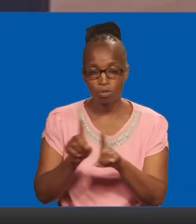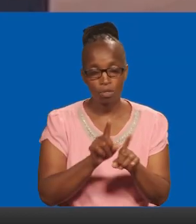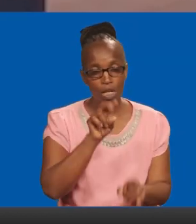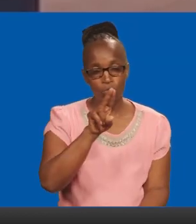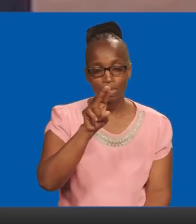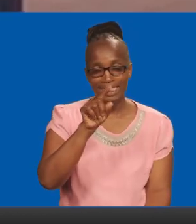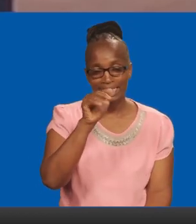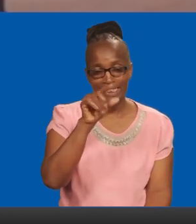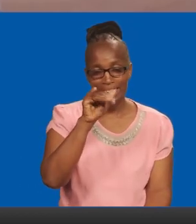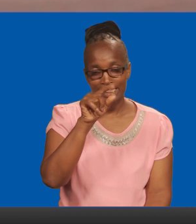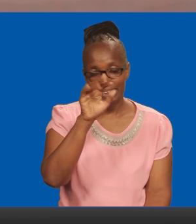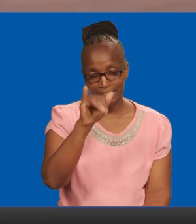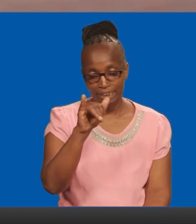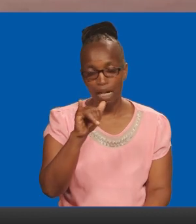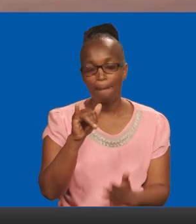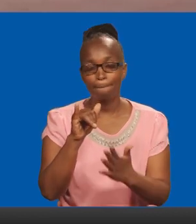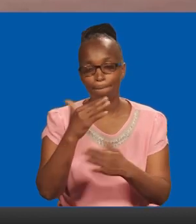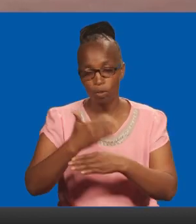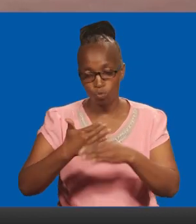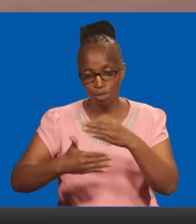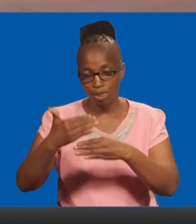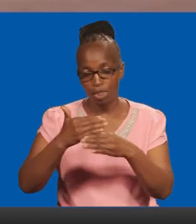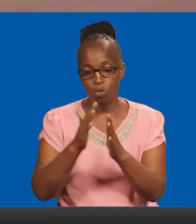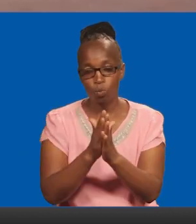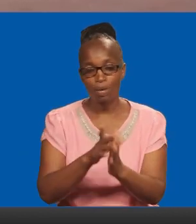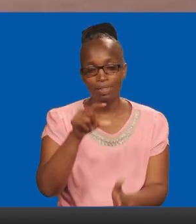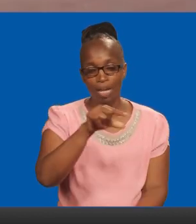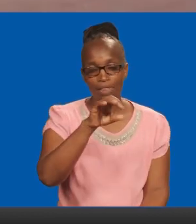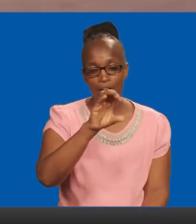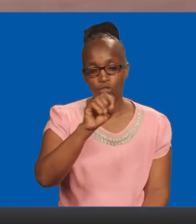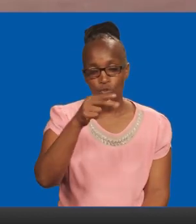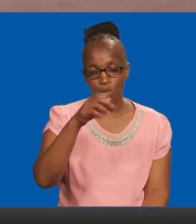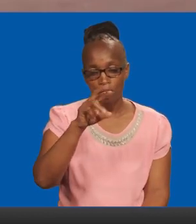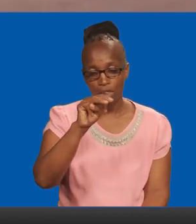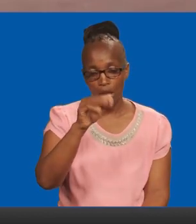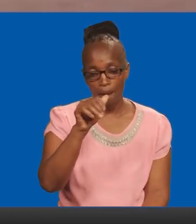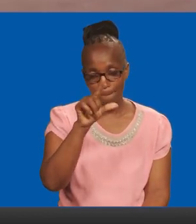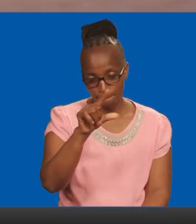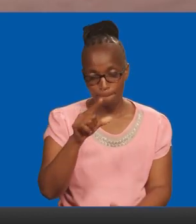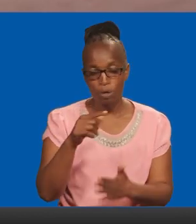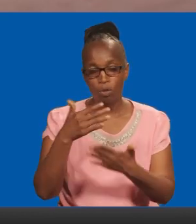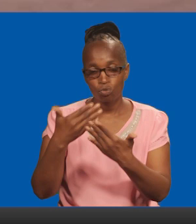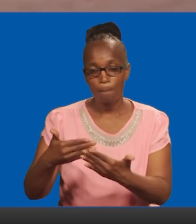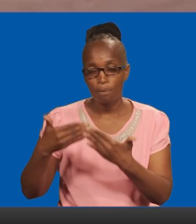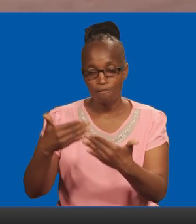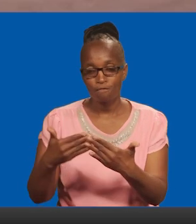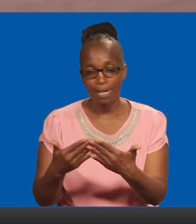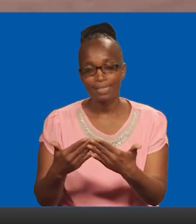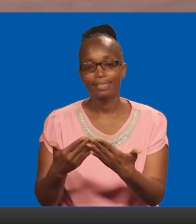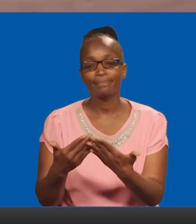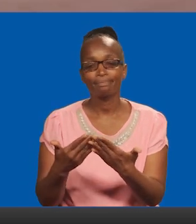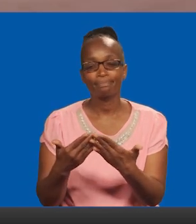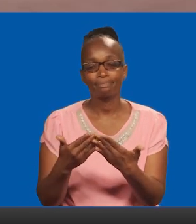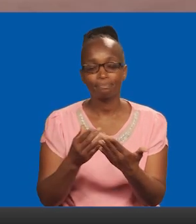power households and utility buildings with geothermal energy, to provide heating